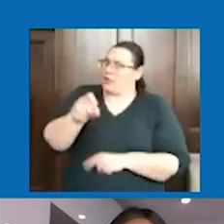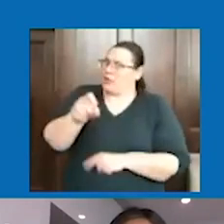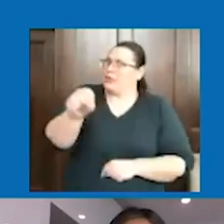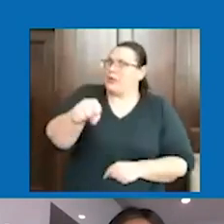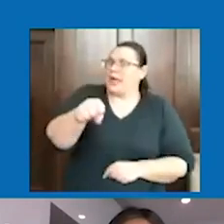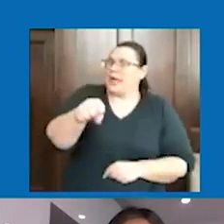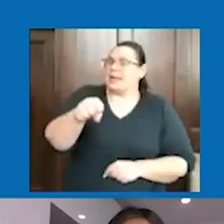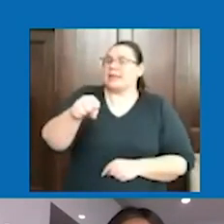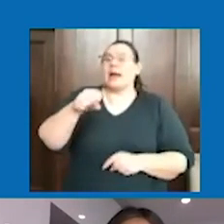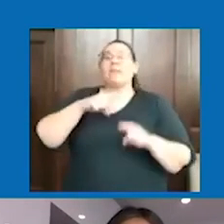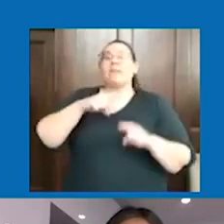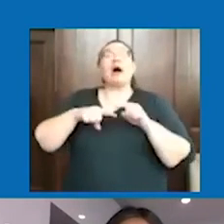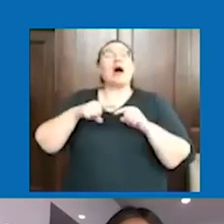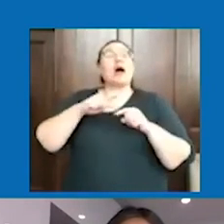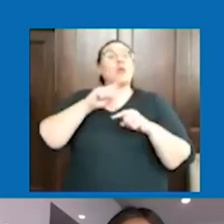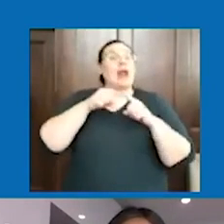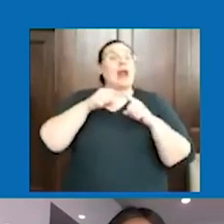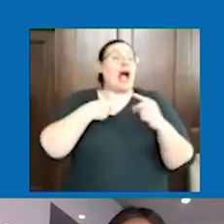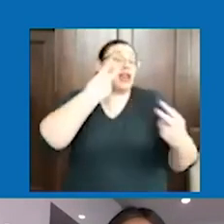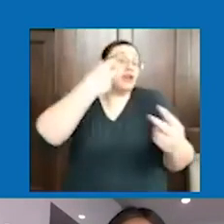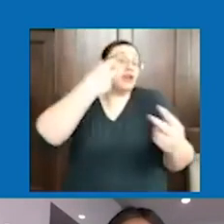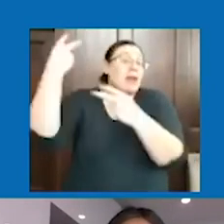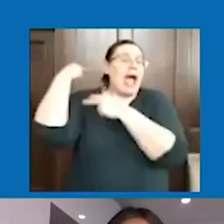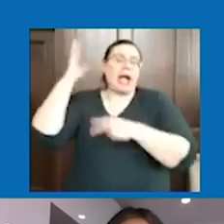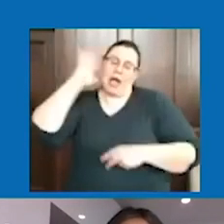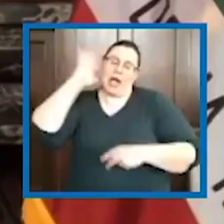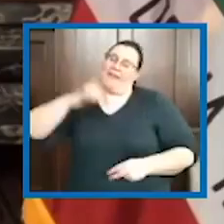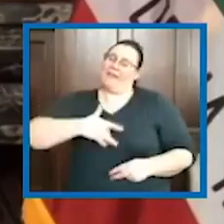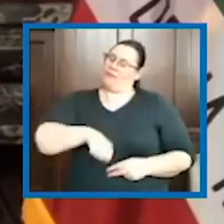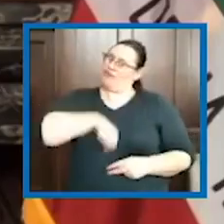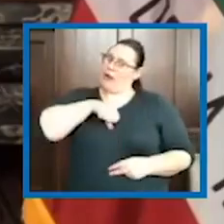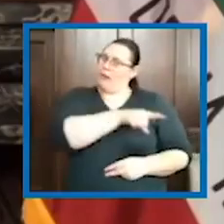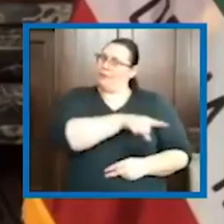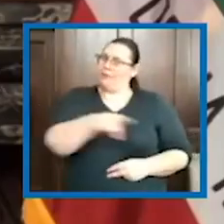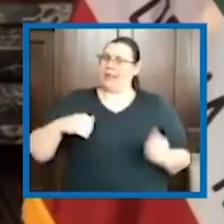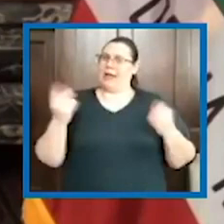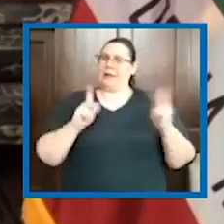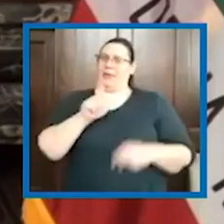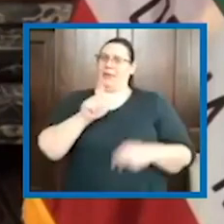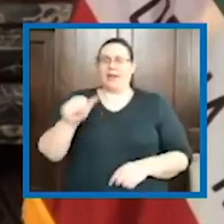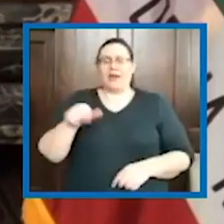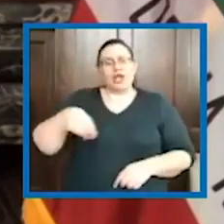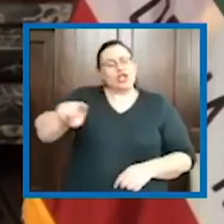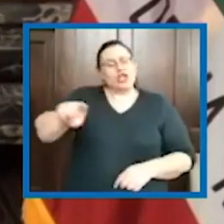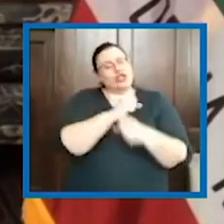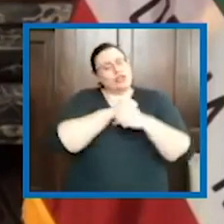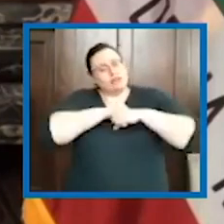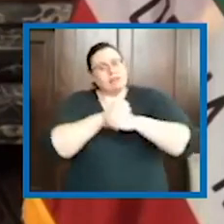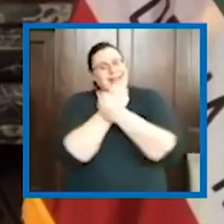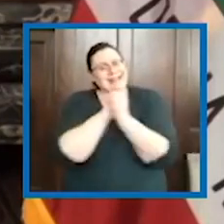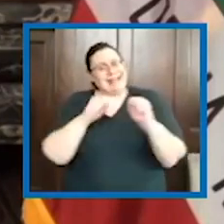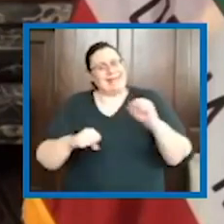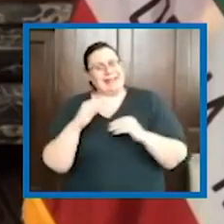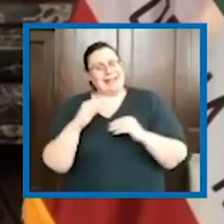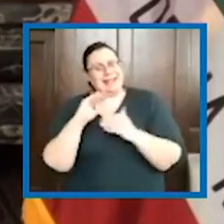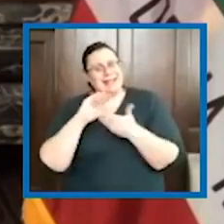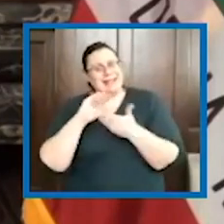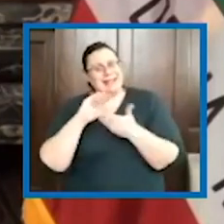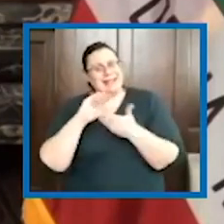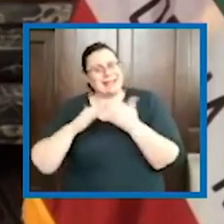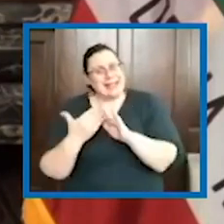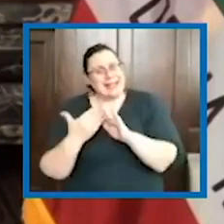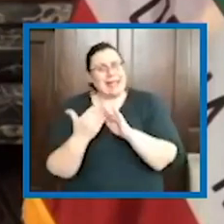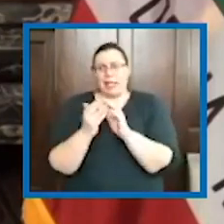it's a time I'm gonna certainly be so proud of the young people of Los Angeles, how they saved the city, how they're going to rebuild the city, and how we're all